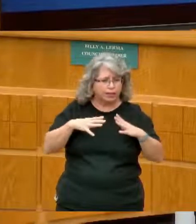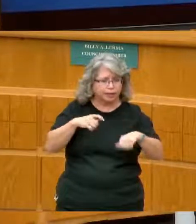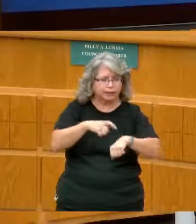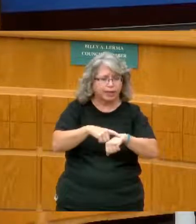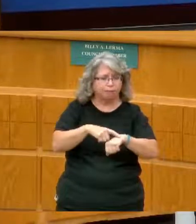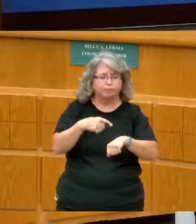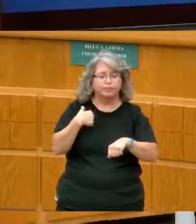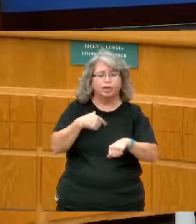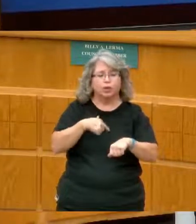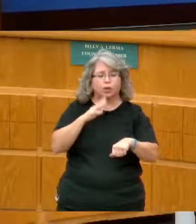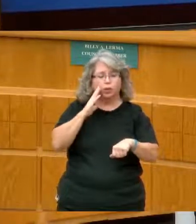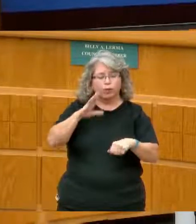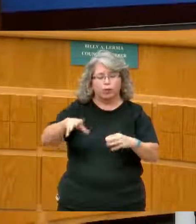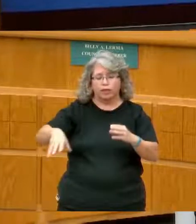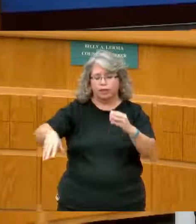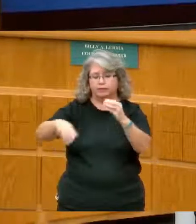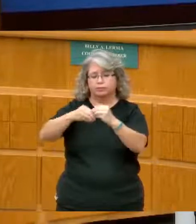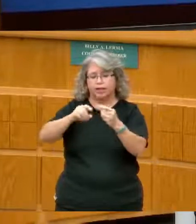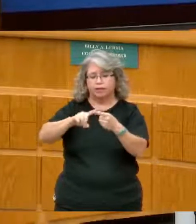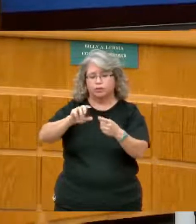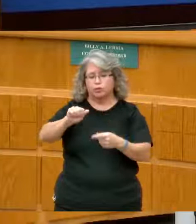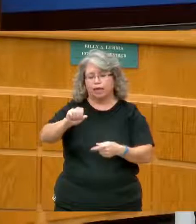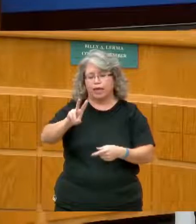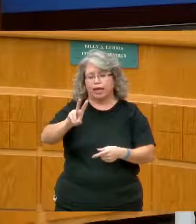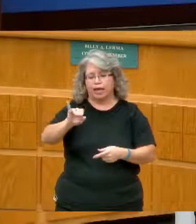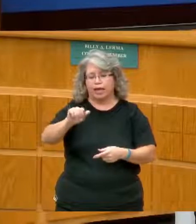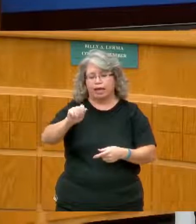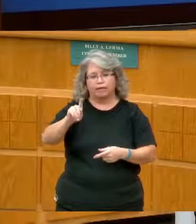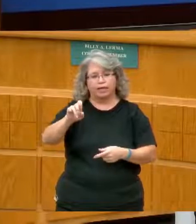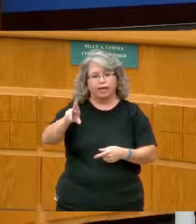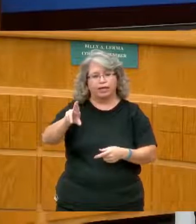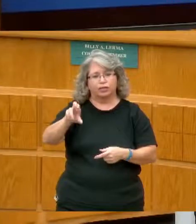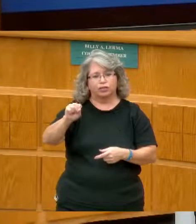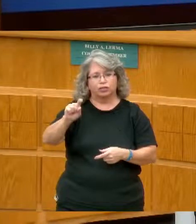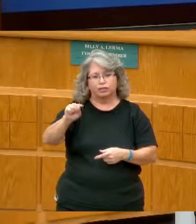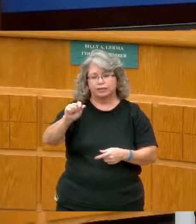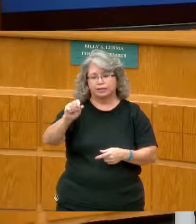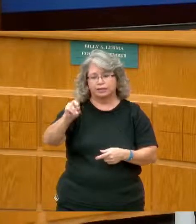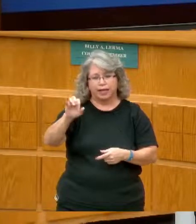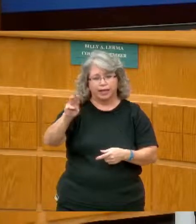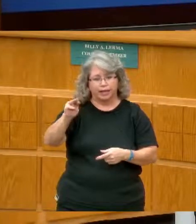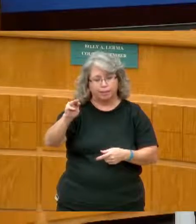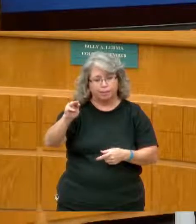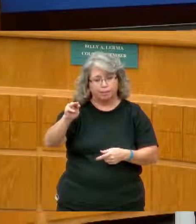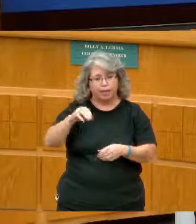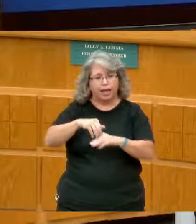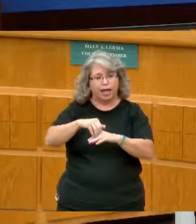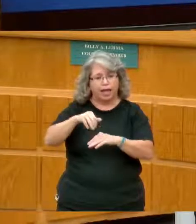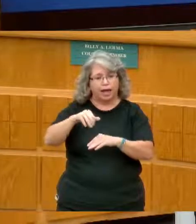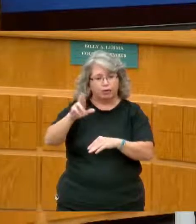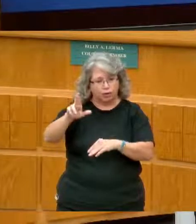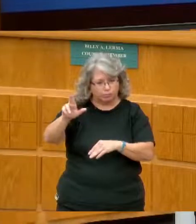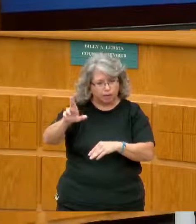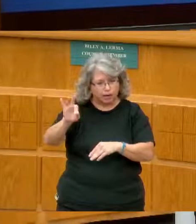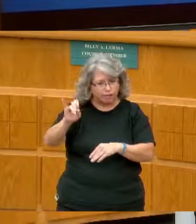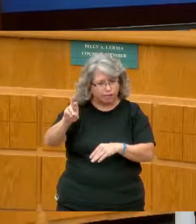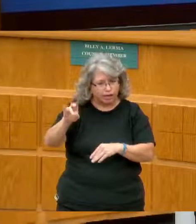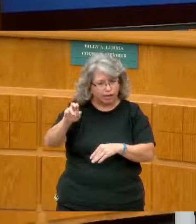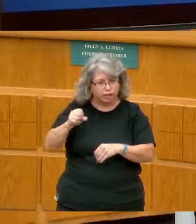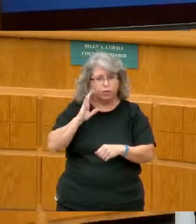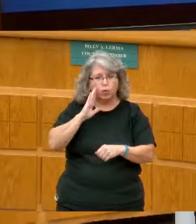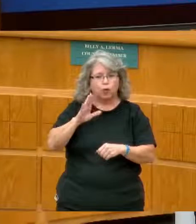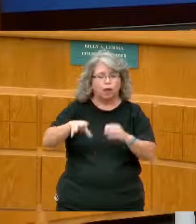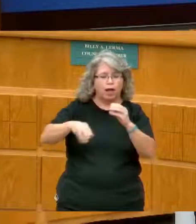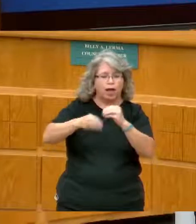Aviator Stadium on Thursday at Richard Borchard Fairgrounds. We're going to extend to Saturday hours at Memorial.